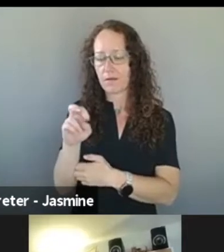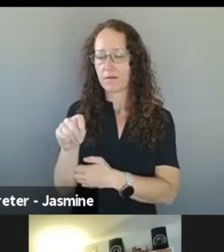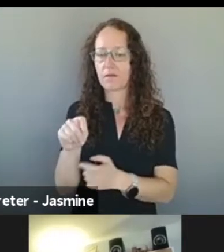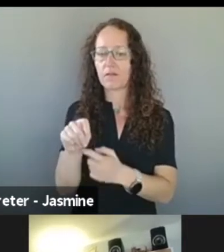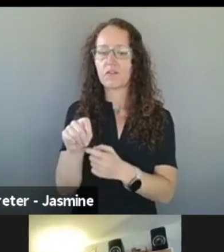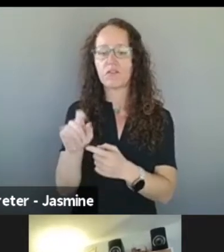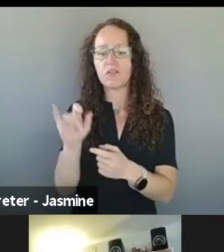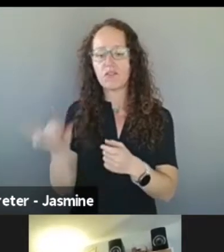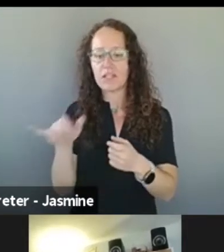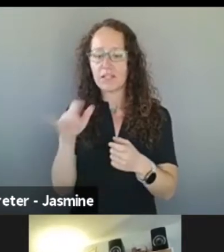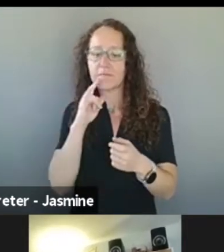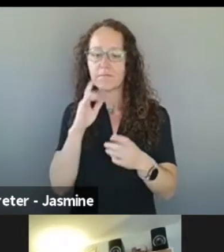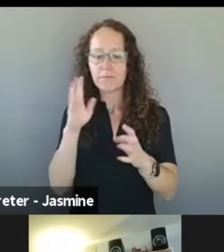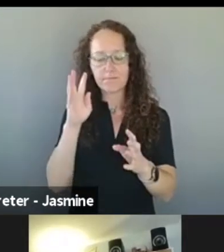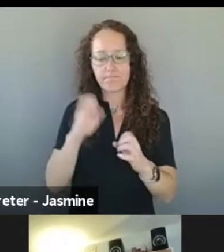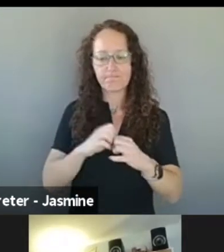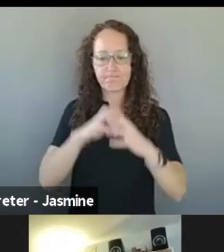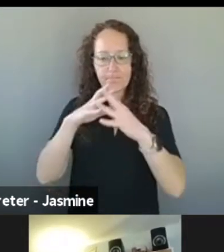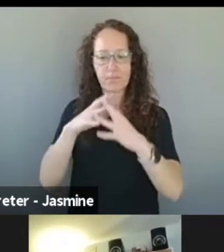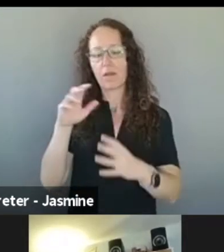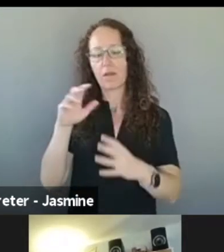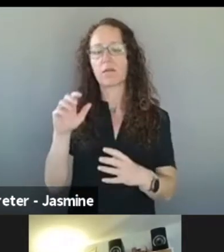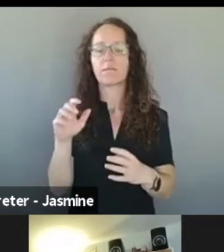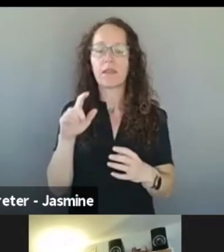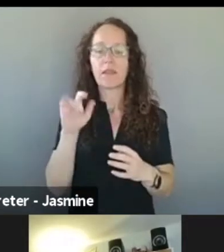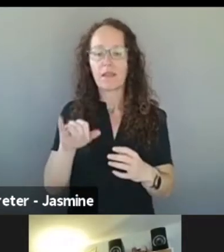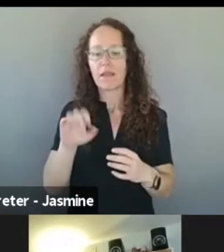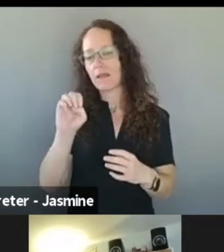rituals. Thank you.